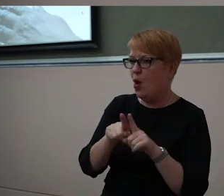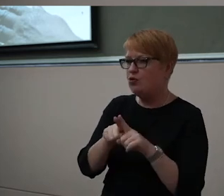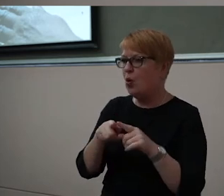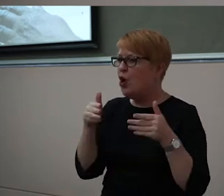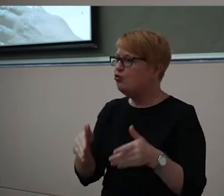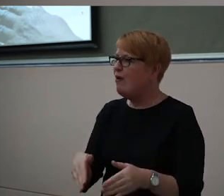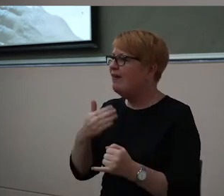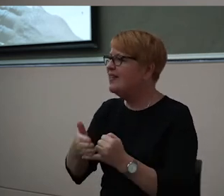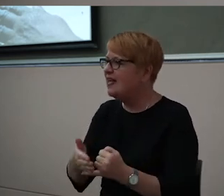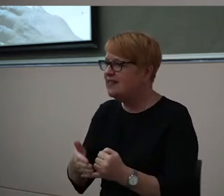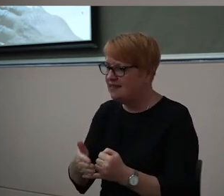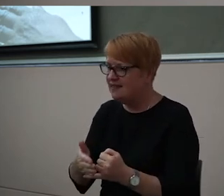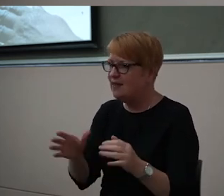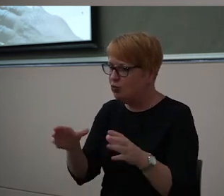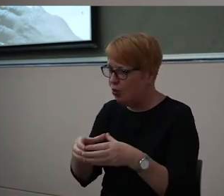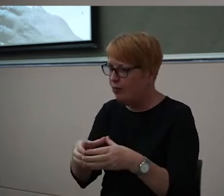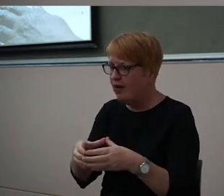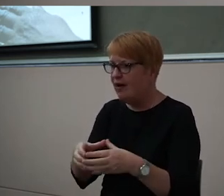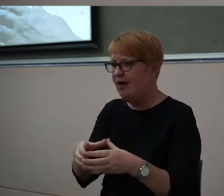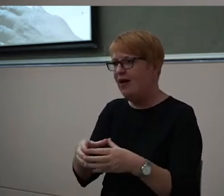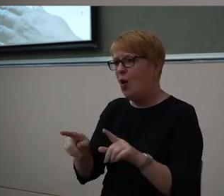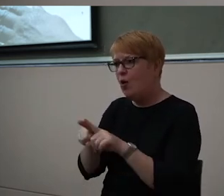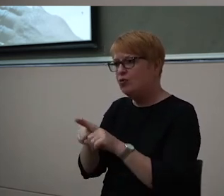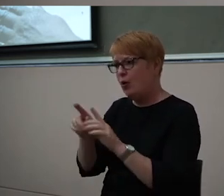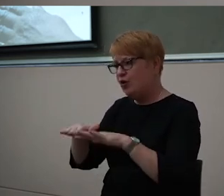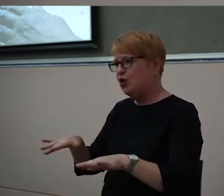them. But like, yeah, it's.